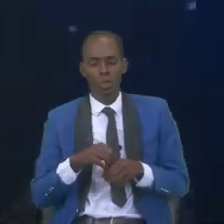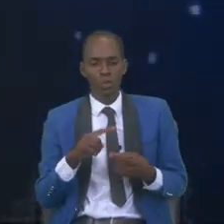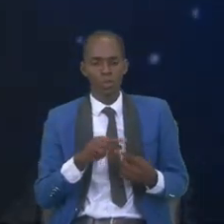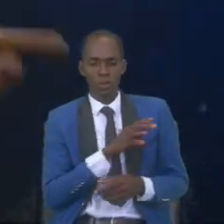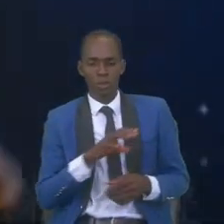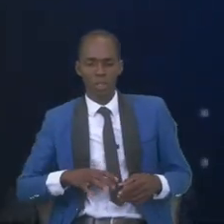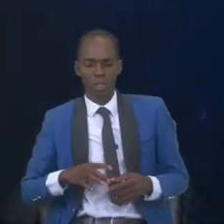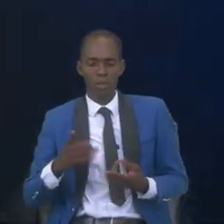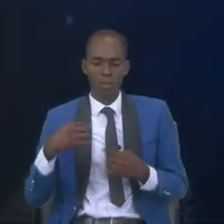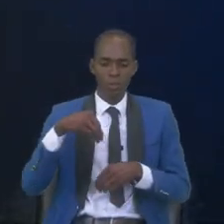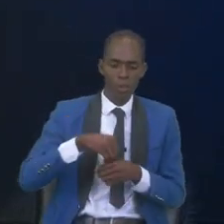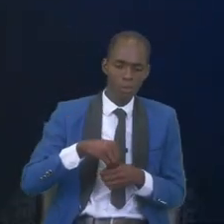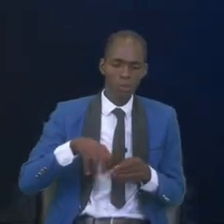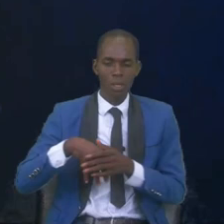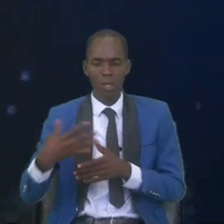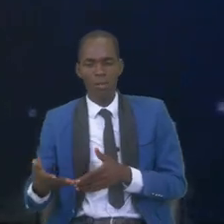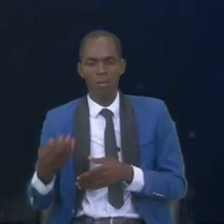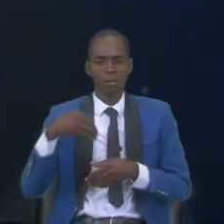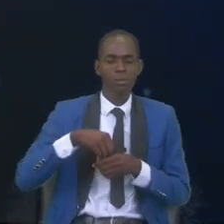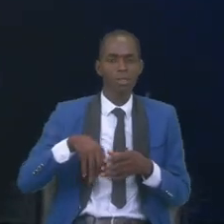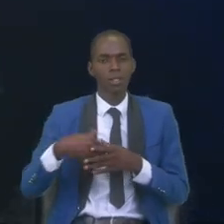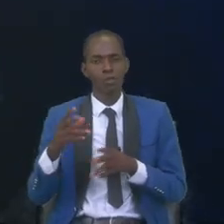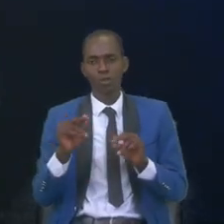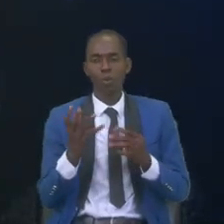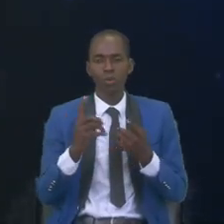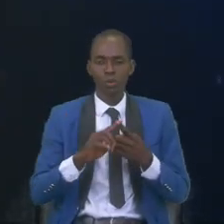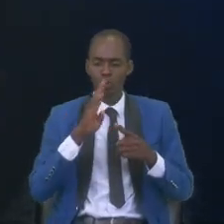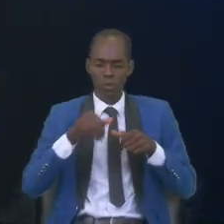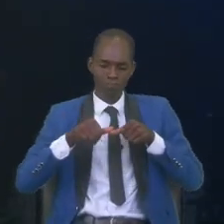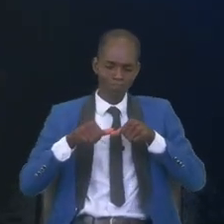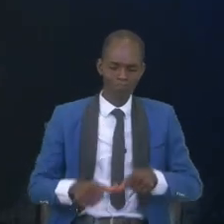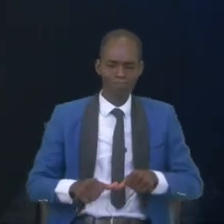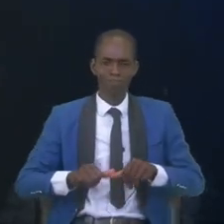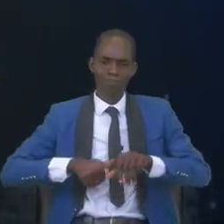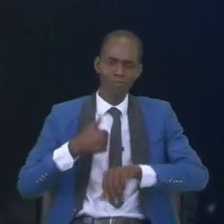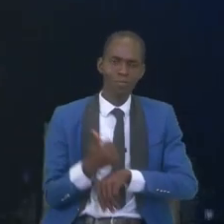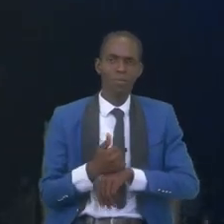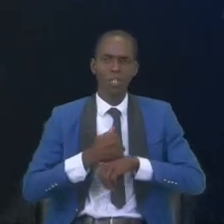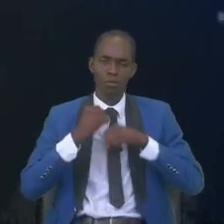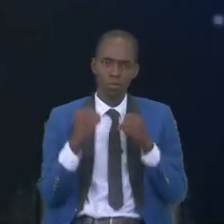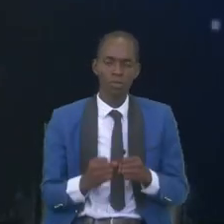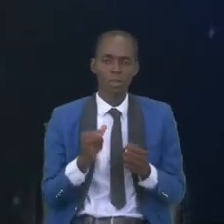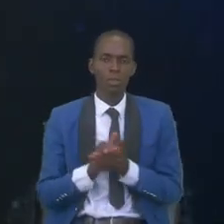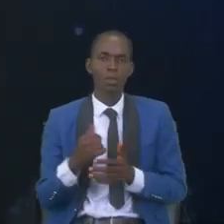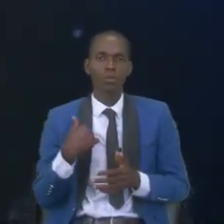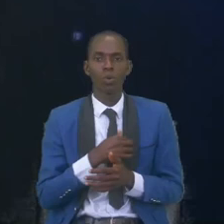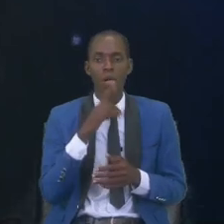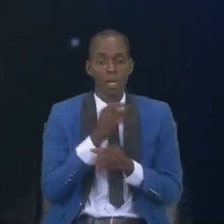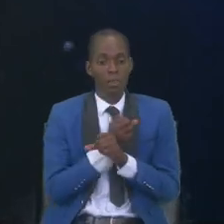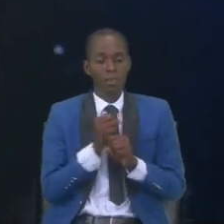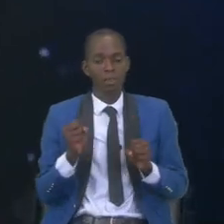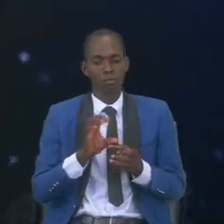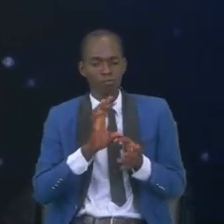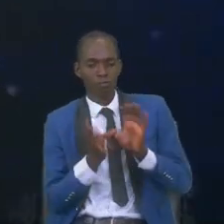out and crawl in and crawl out. He wants us to be established that we are saved, we are converted, we belong to